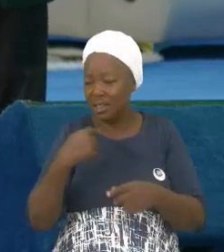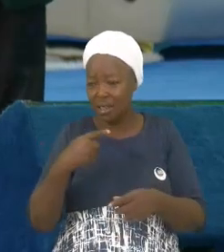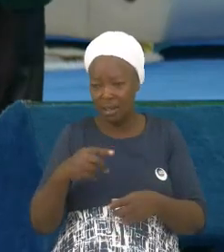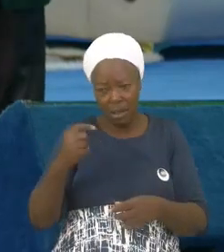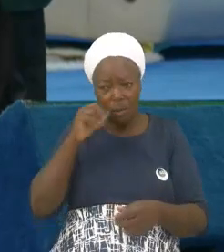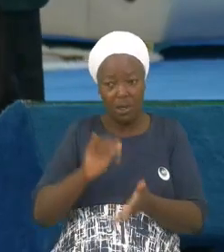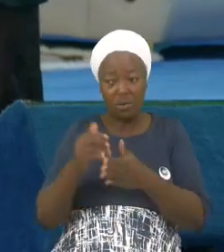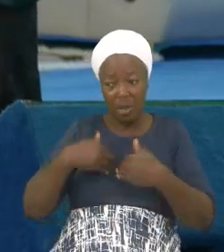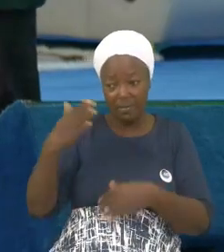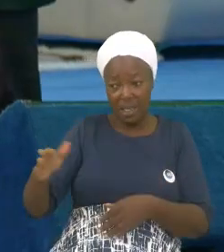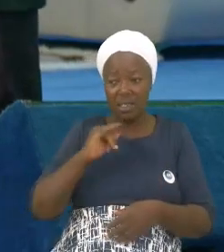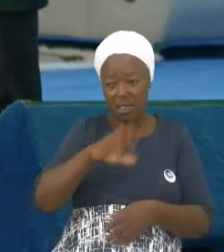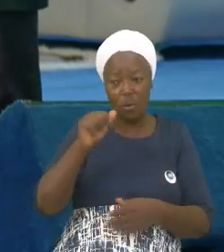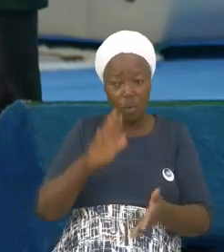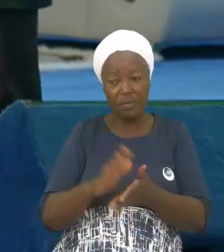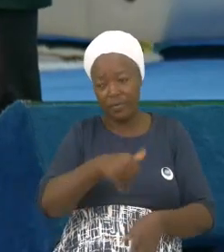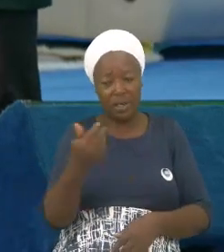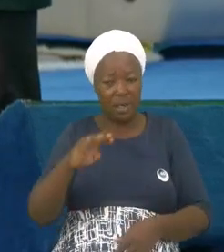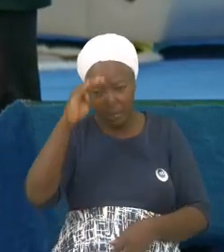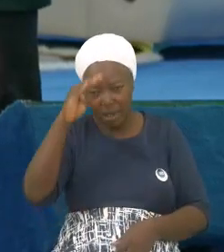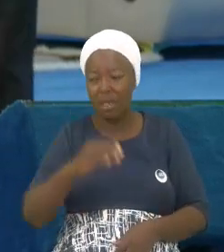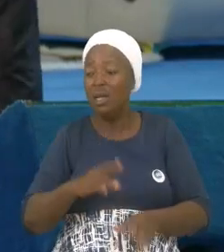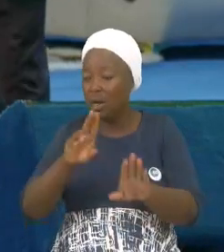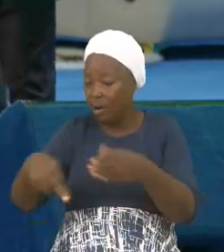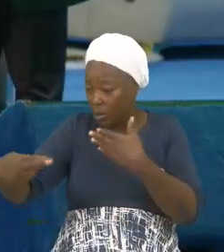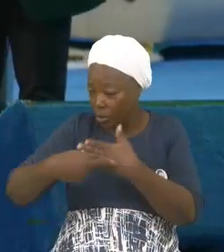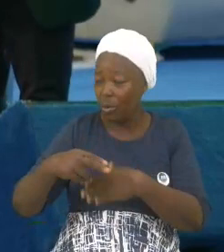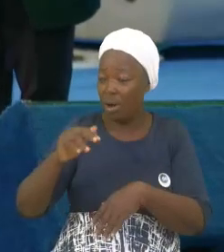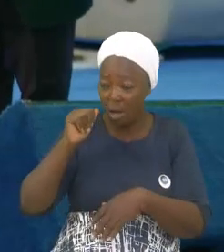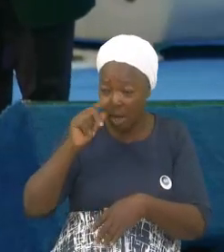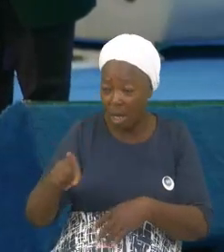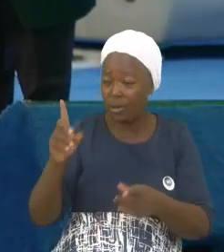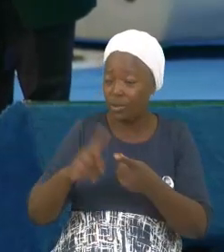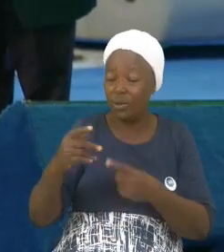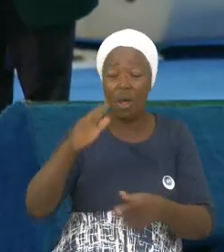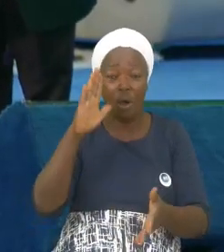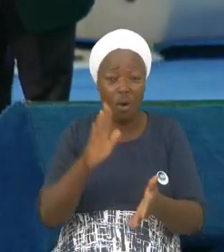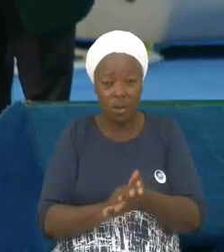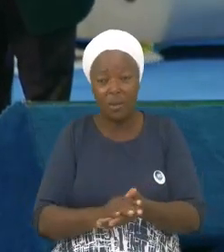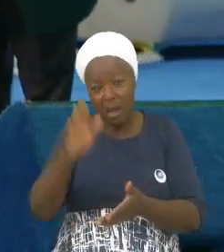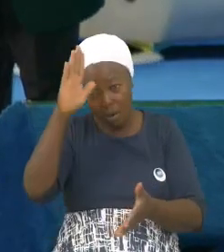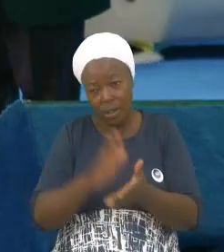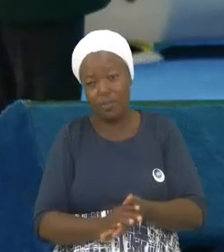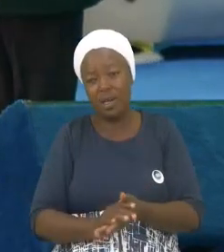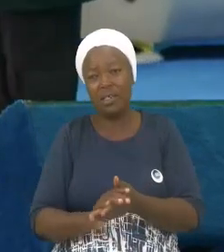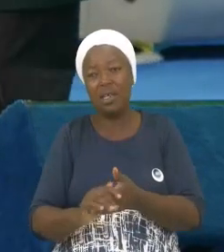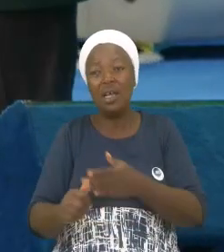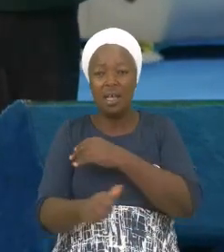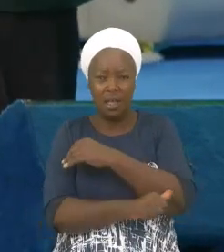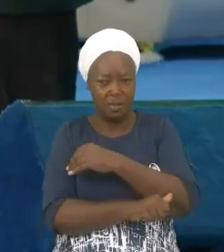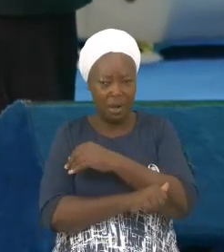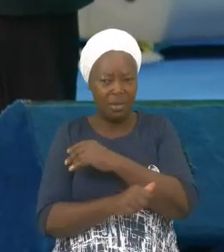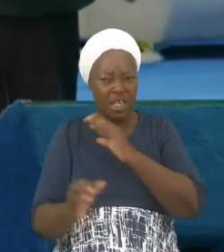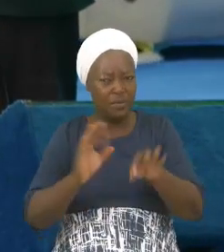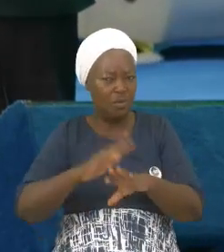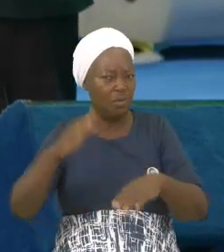her unto the husband Abraham. If you don't know that you are a dead